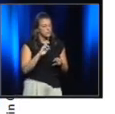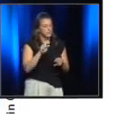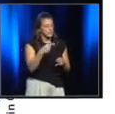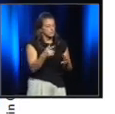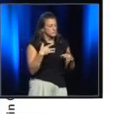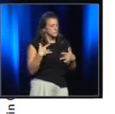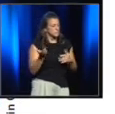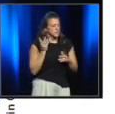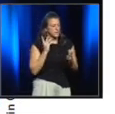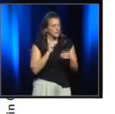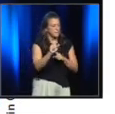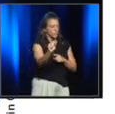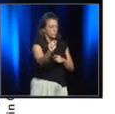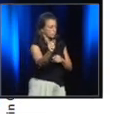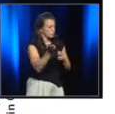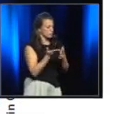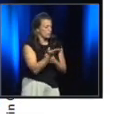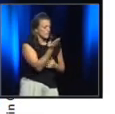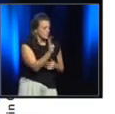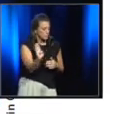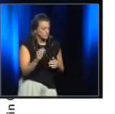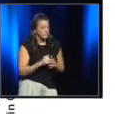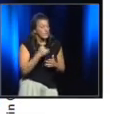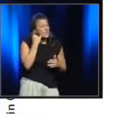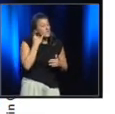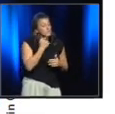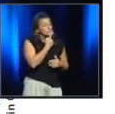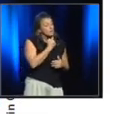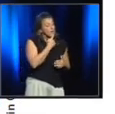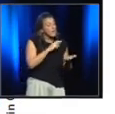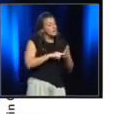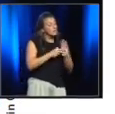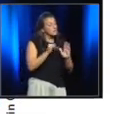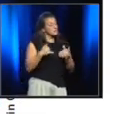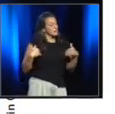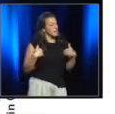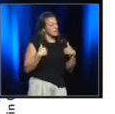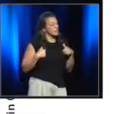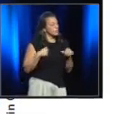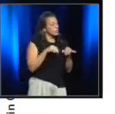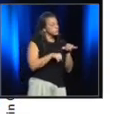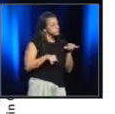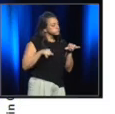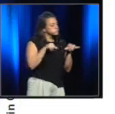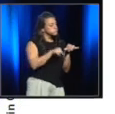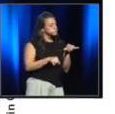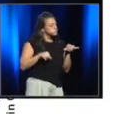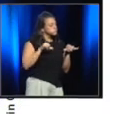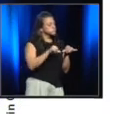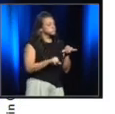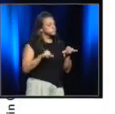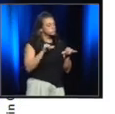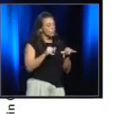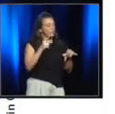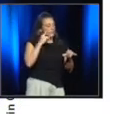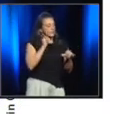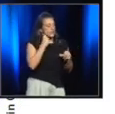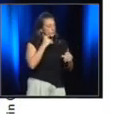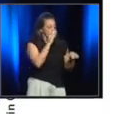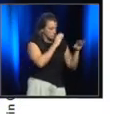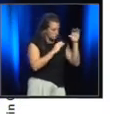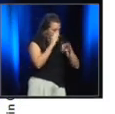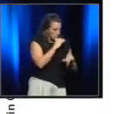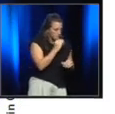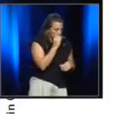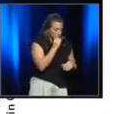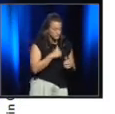them, so they're areas of transit. And if it's red, they spend a lot of time there, and these are areas that we could think about as being core foraging areas. So if you look at that